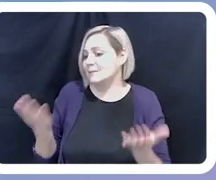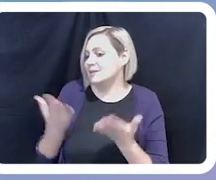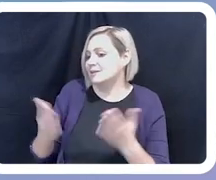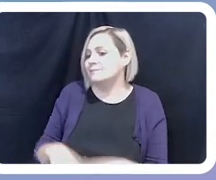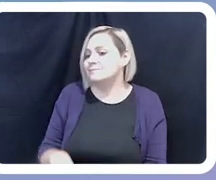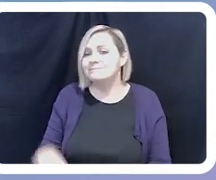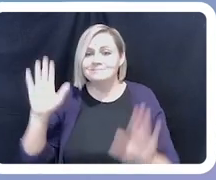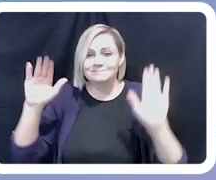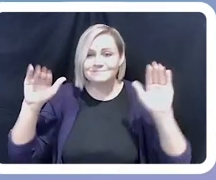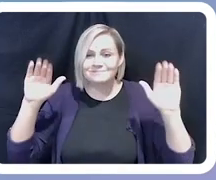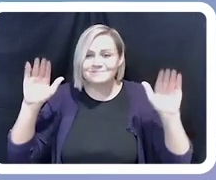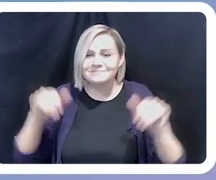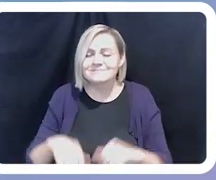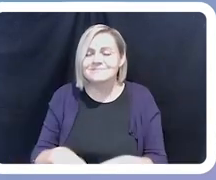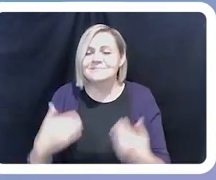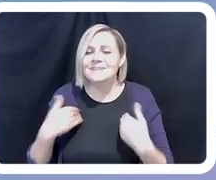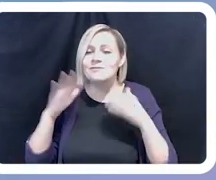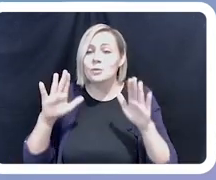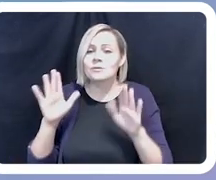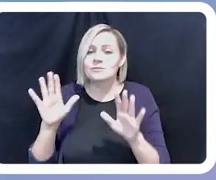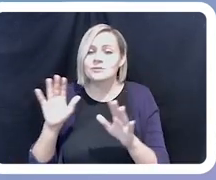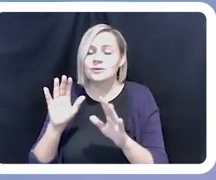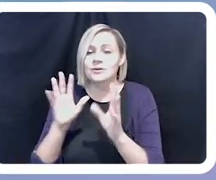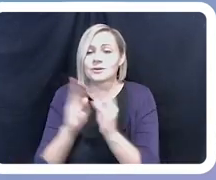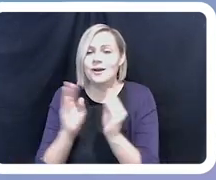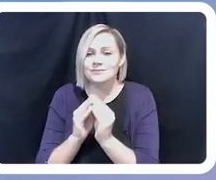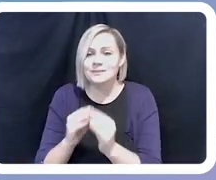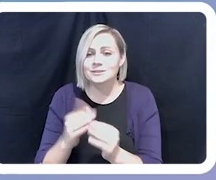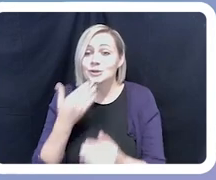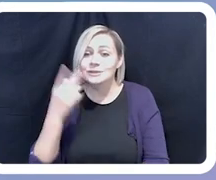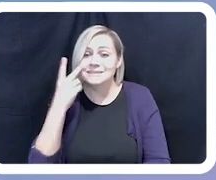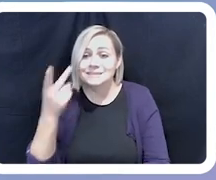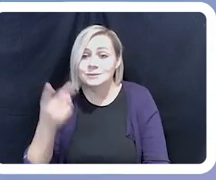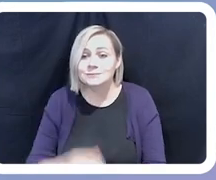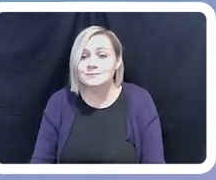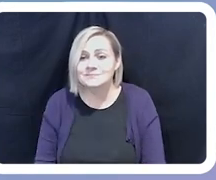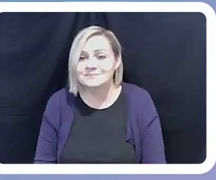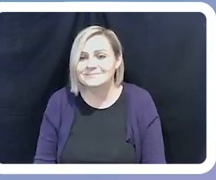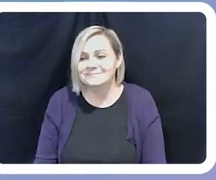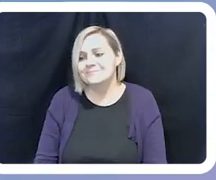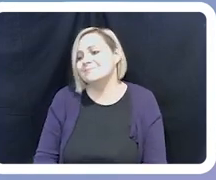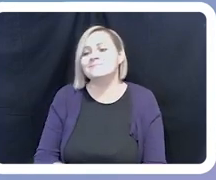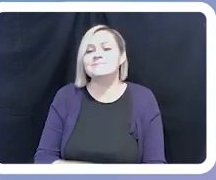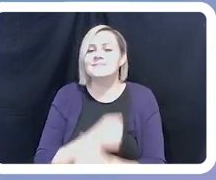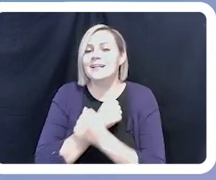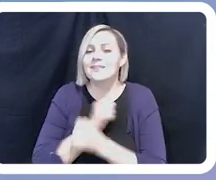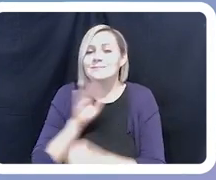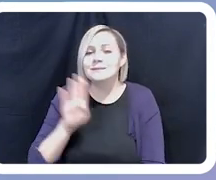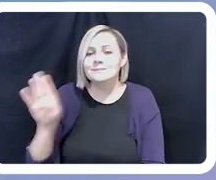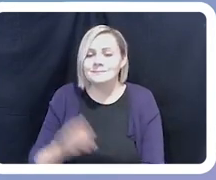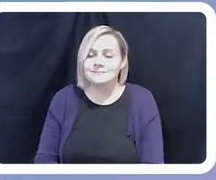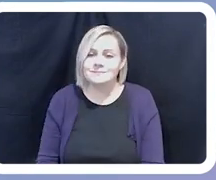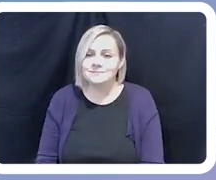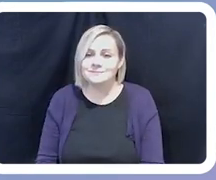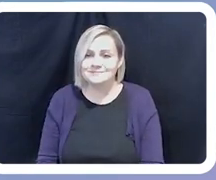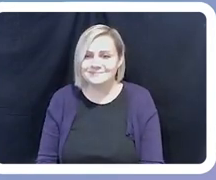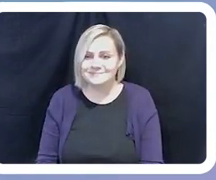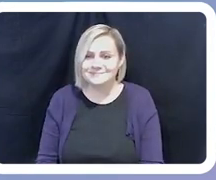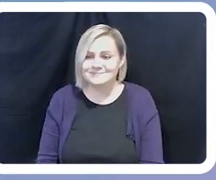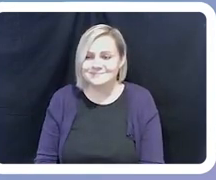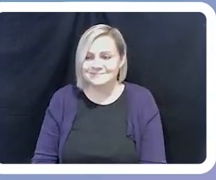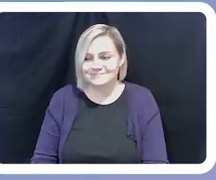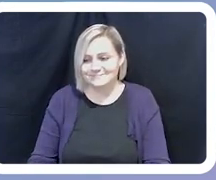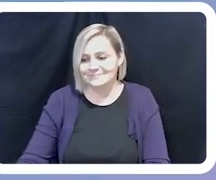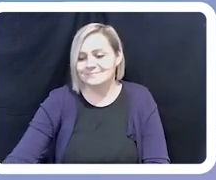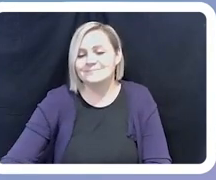you here. And bye to all of you. Have a wonderful conference. It's good to see you. Love Best Buddies. Go Best Buddies.